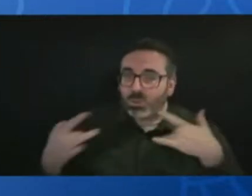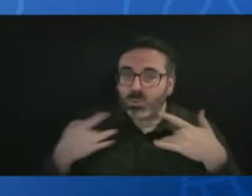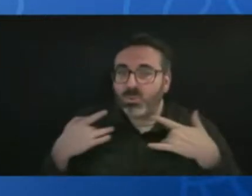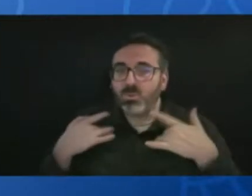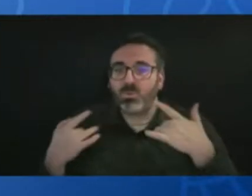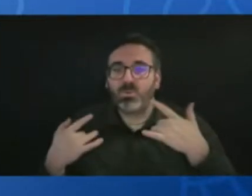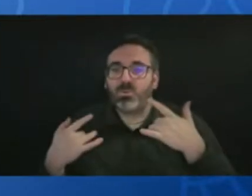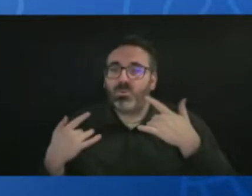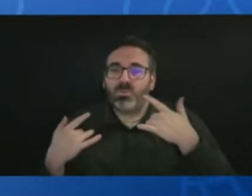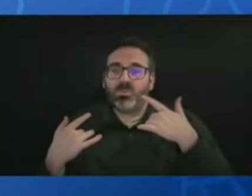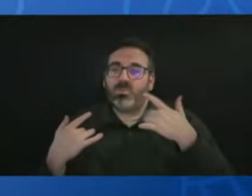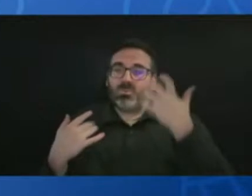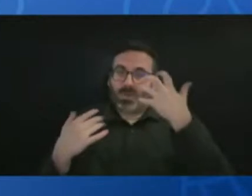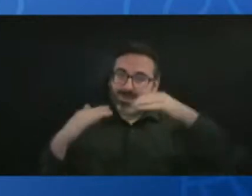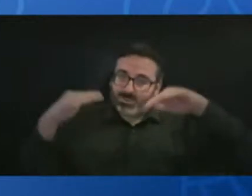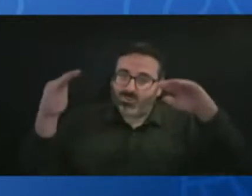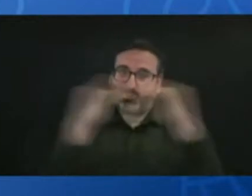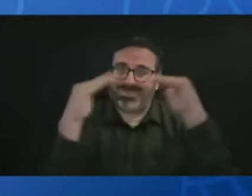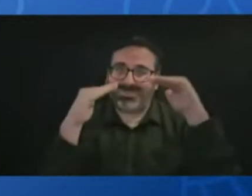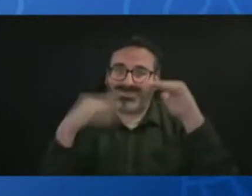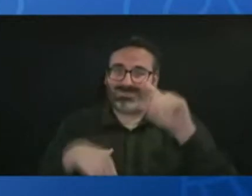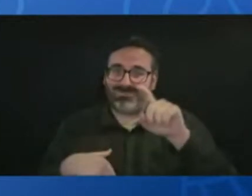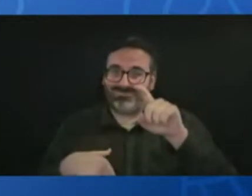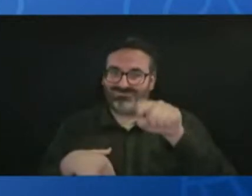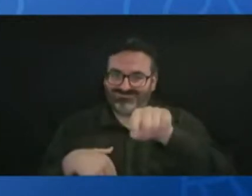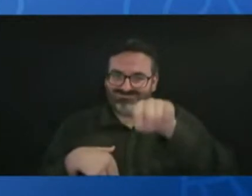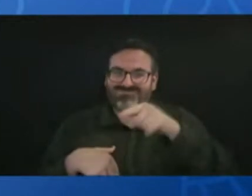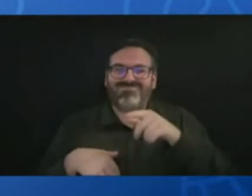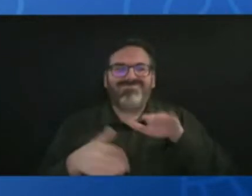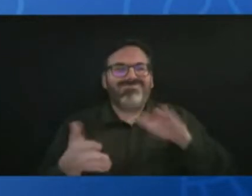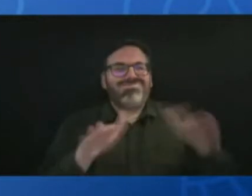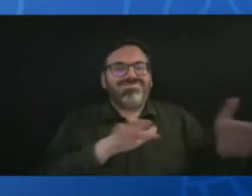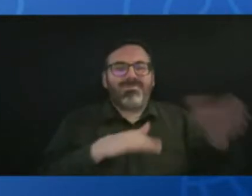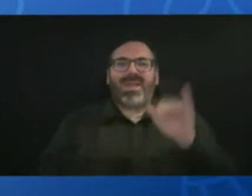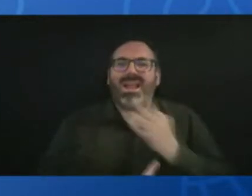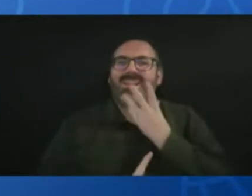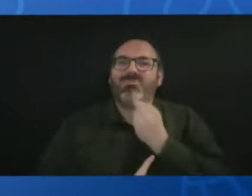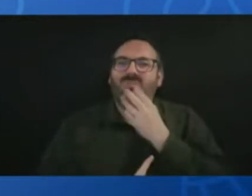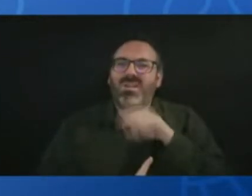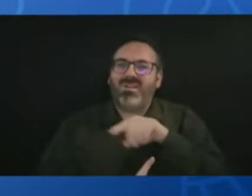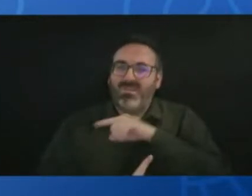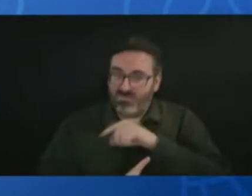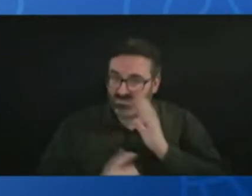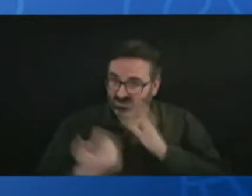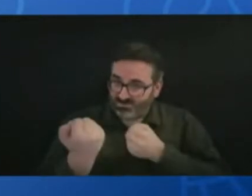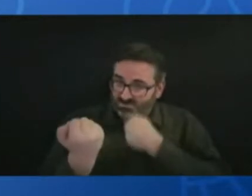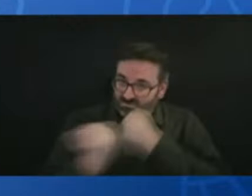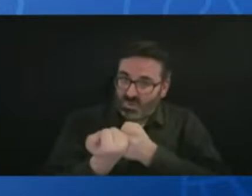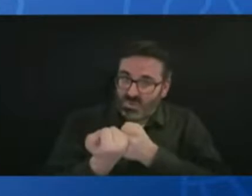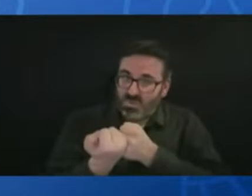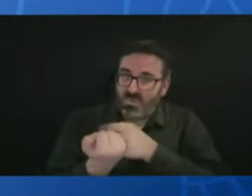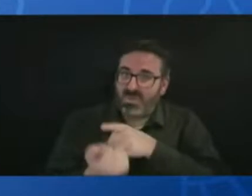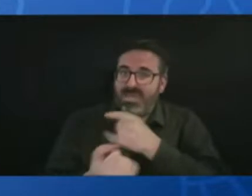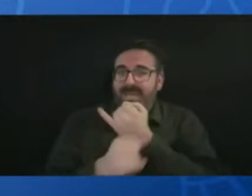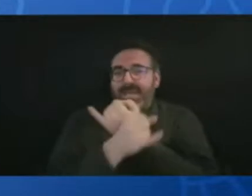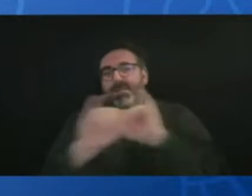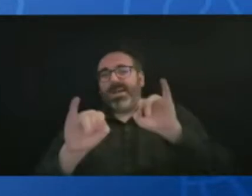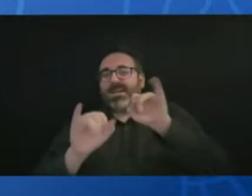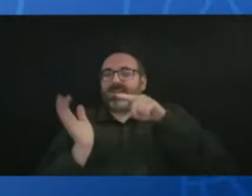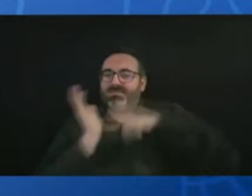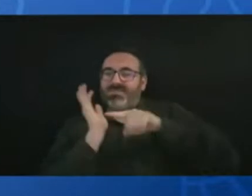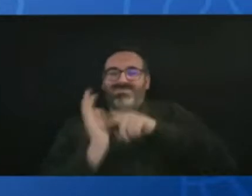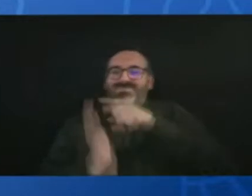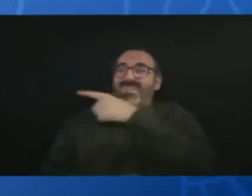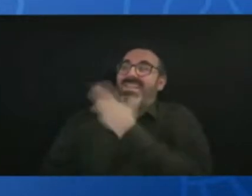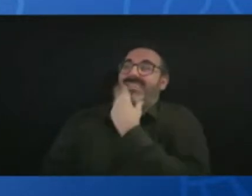other Americans who were killed by Israel, and would you support an independent investigation into